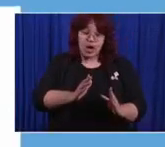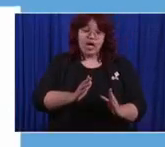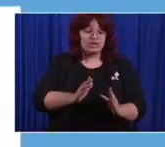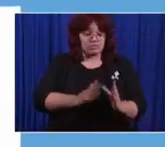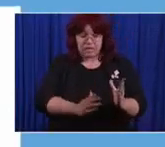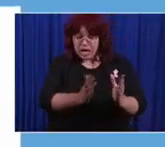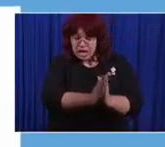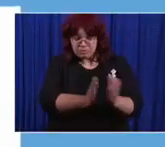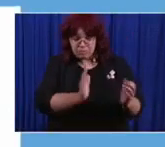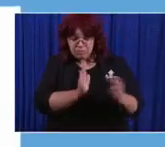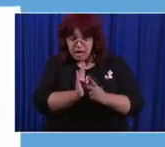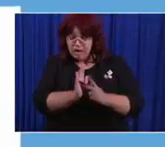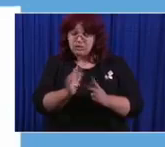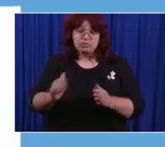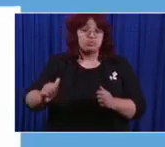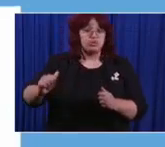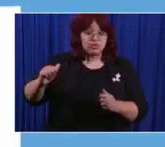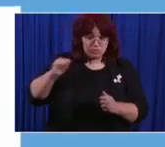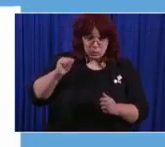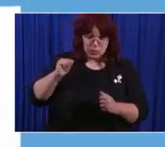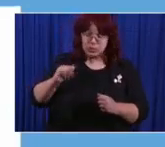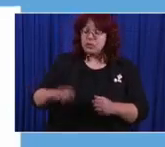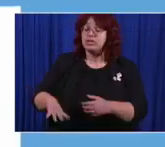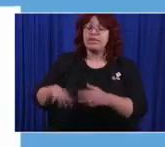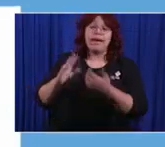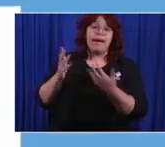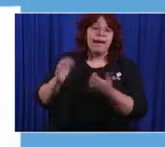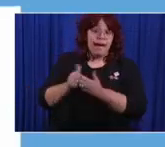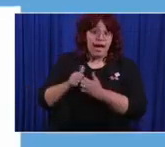non-compliance with the new rule at